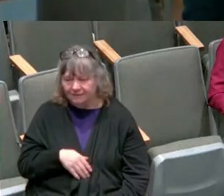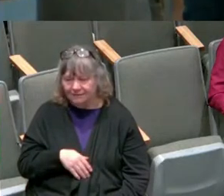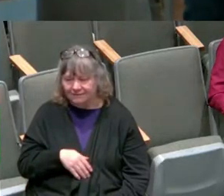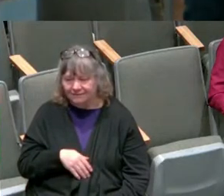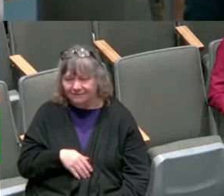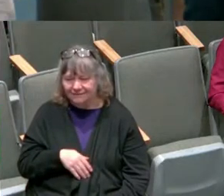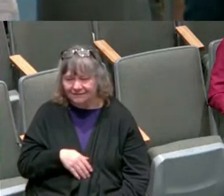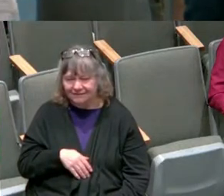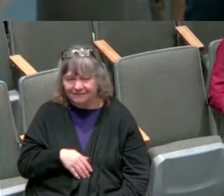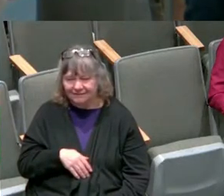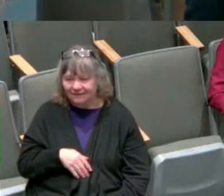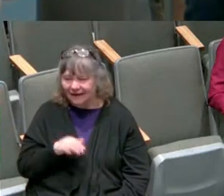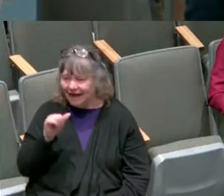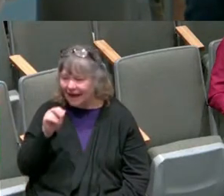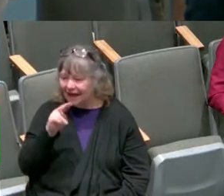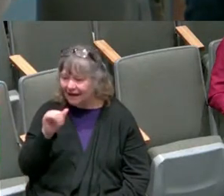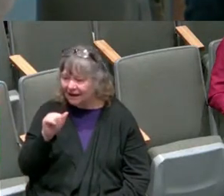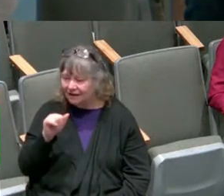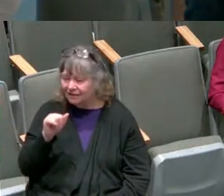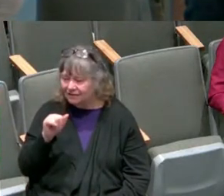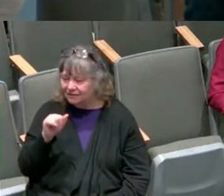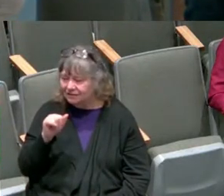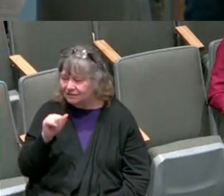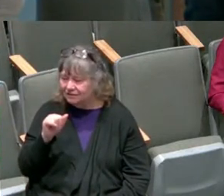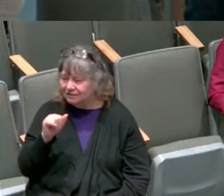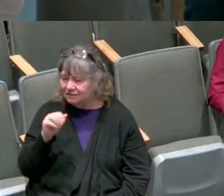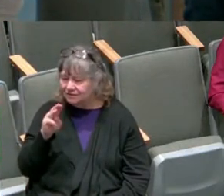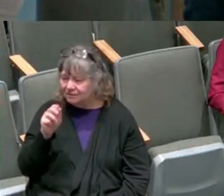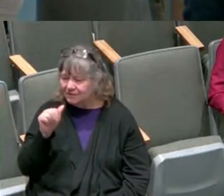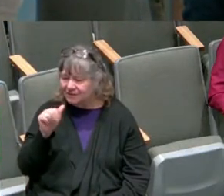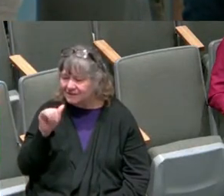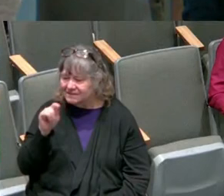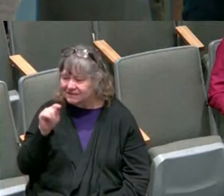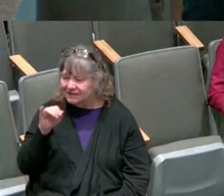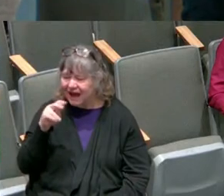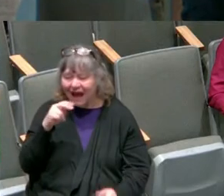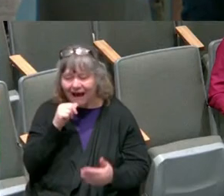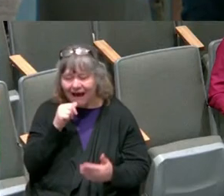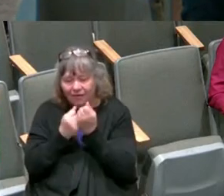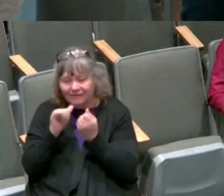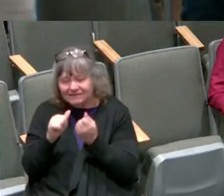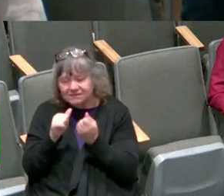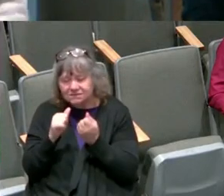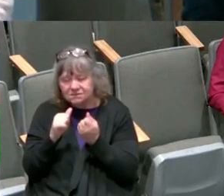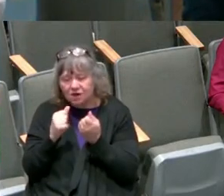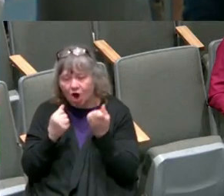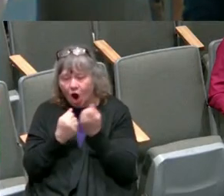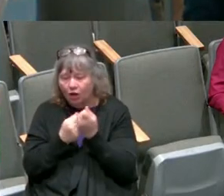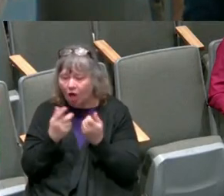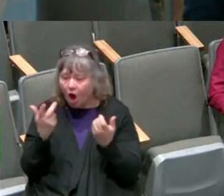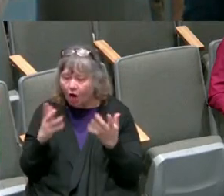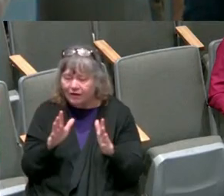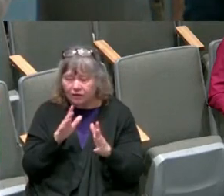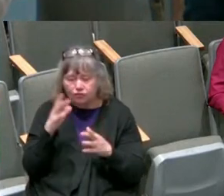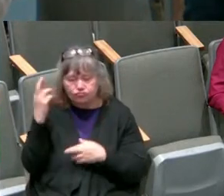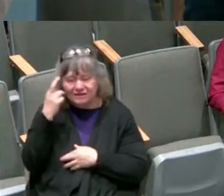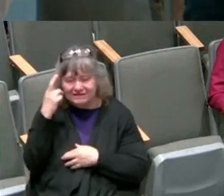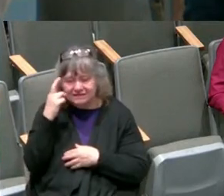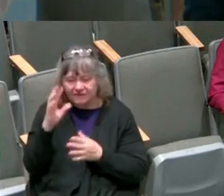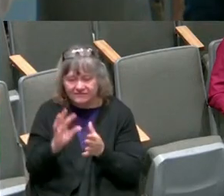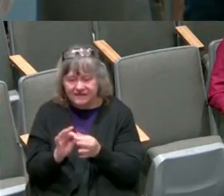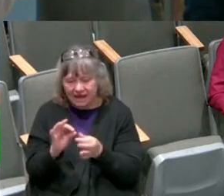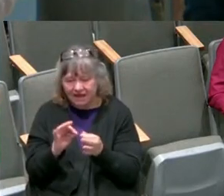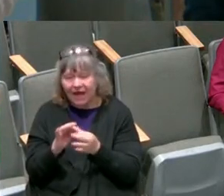Martina 40 Eastview Road I just wanted to say that I support this article for the reasons already stated and to also point out